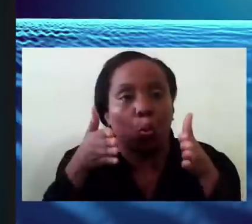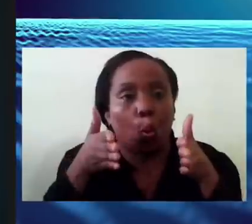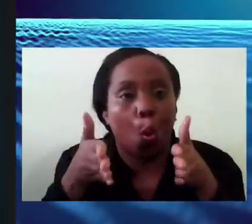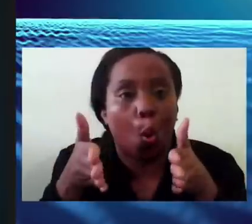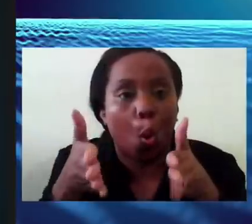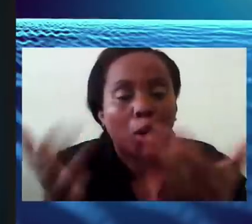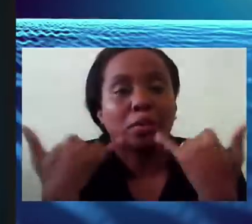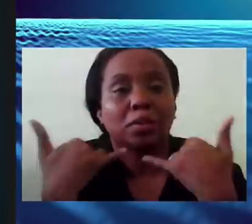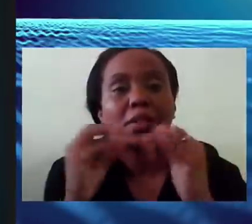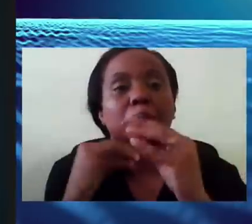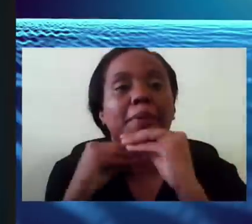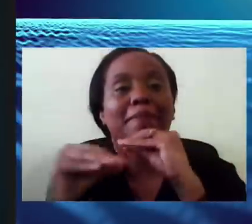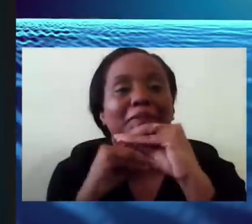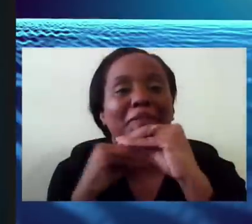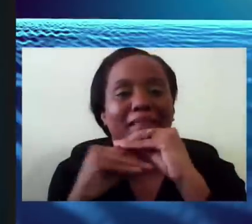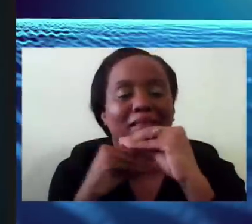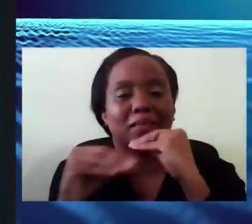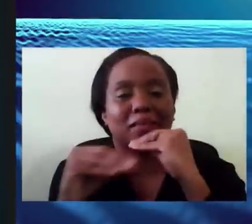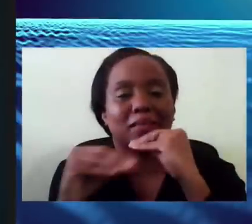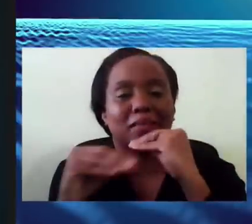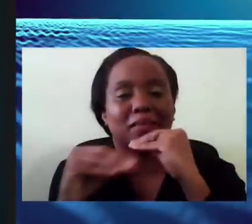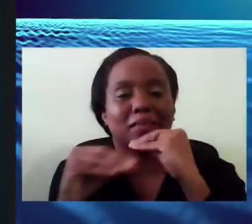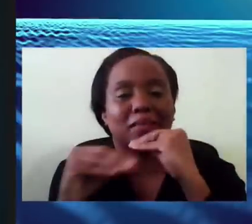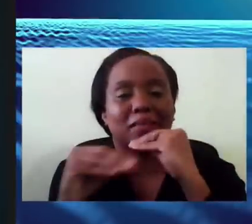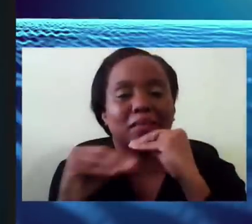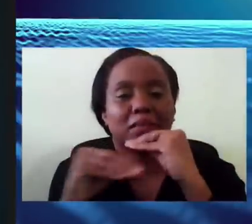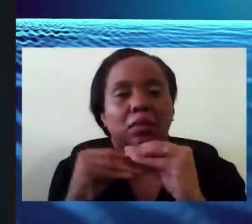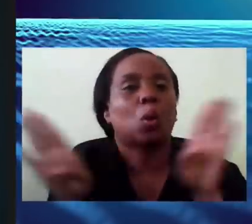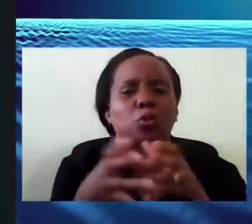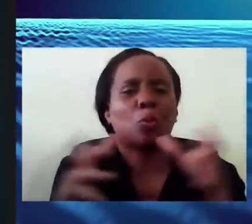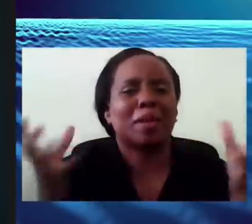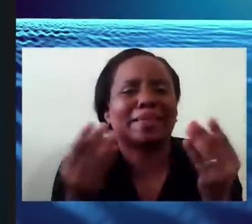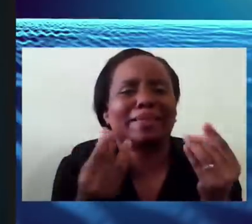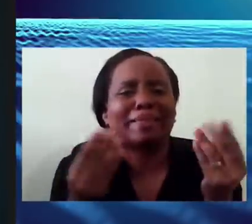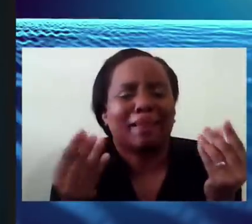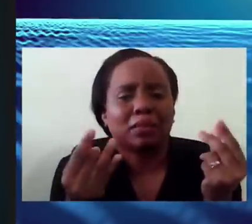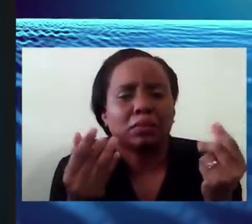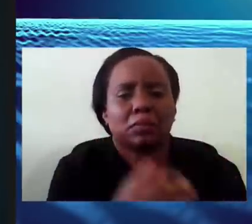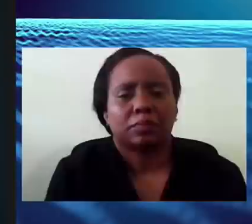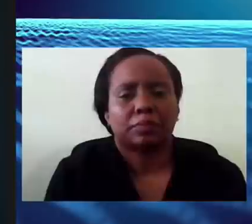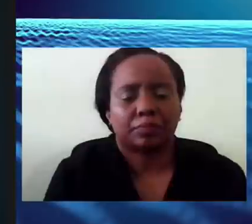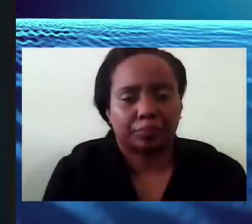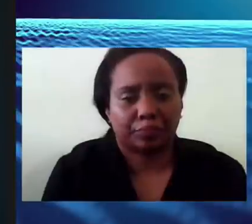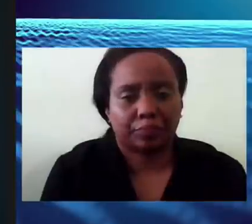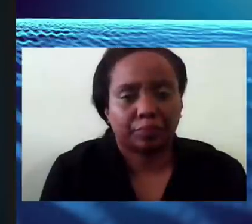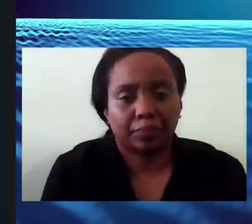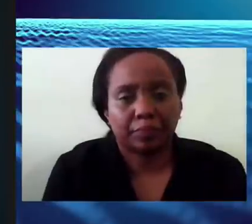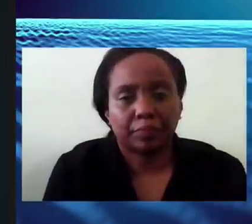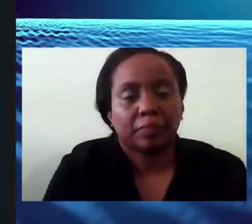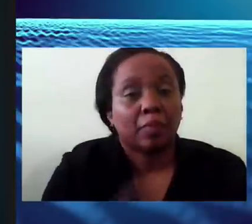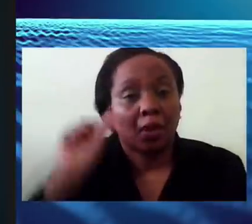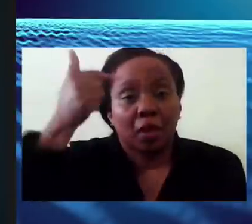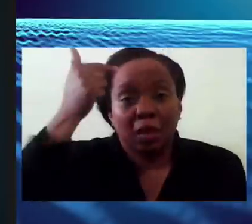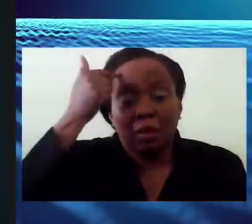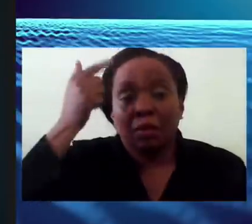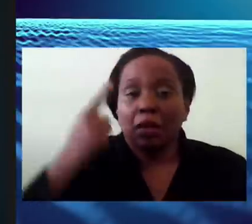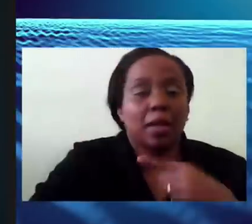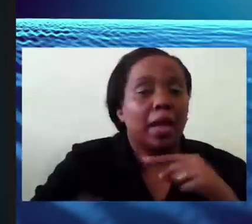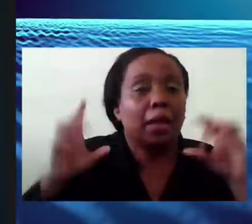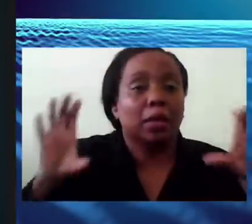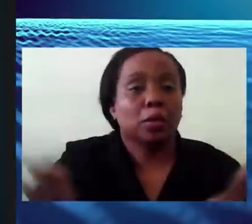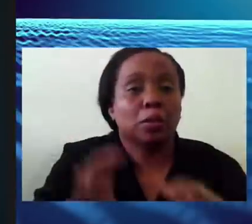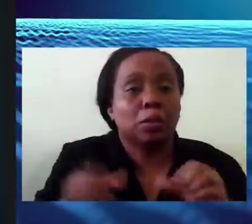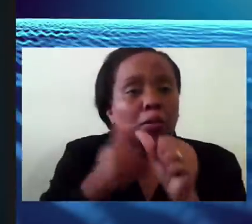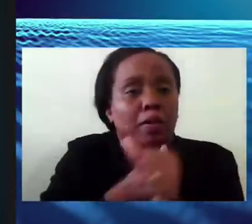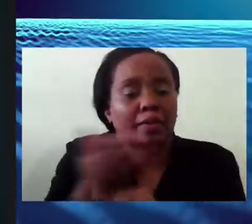group, and I want to do it for a reason. The government cannot do it all on its own.